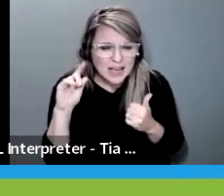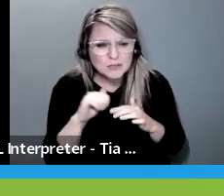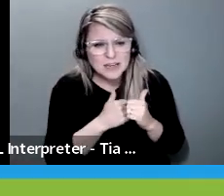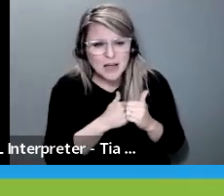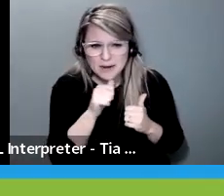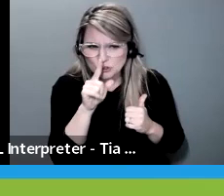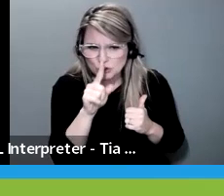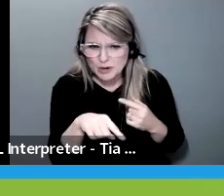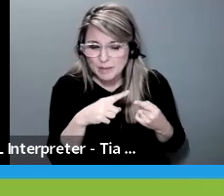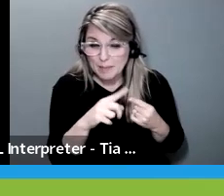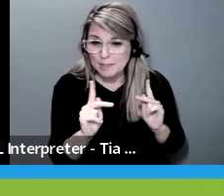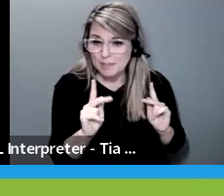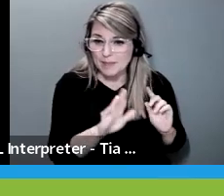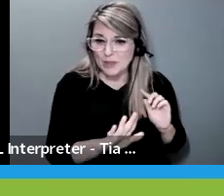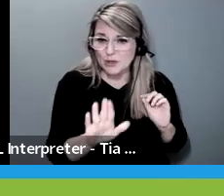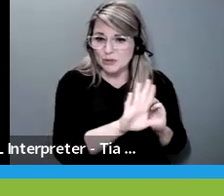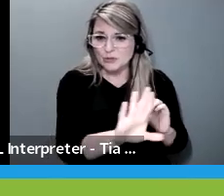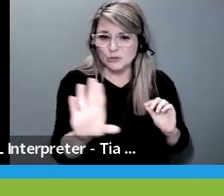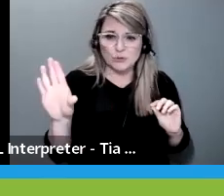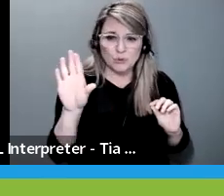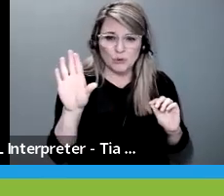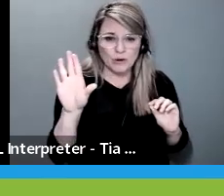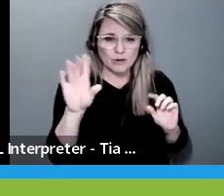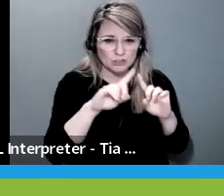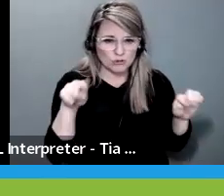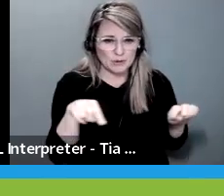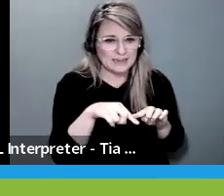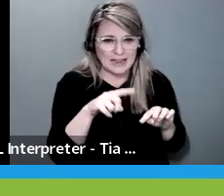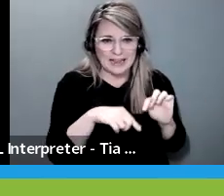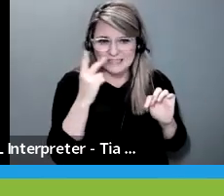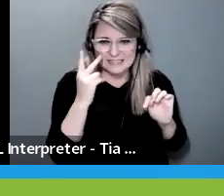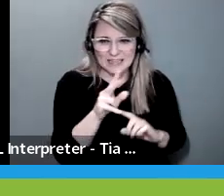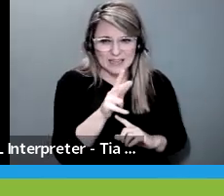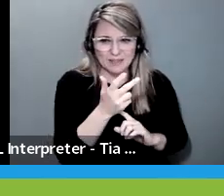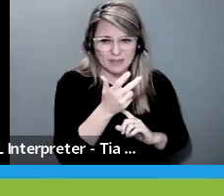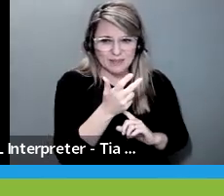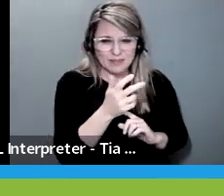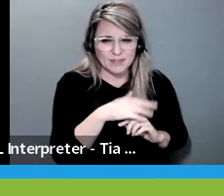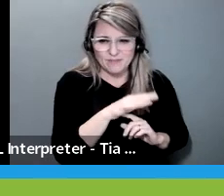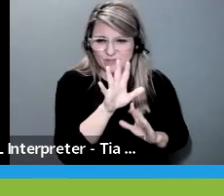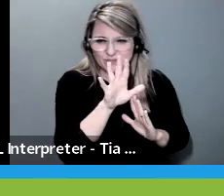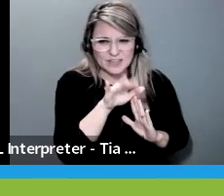not quite sure about other people's screens, but I actually can't see the video playing on my end.